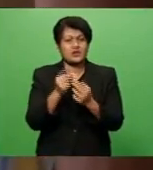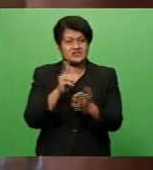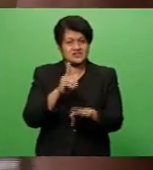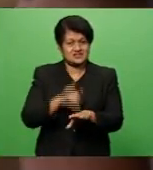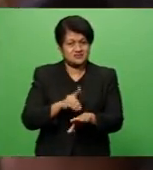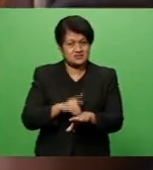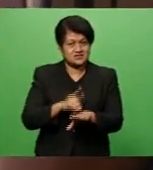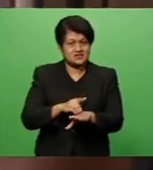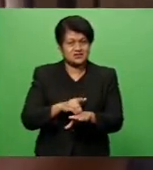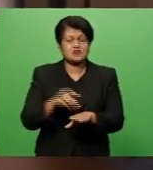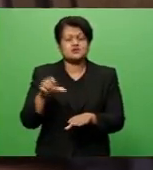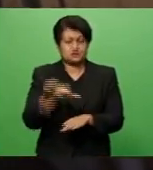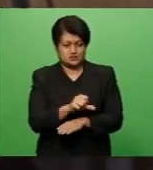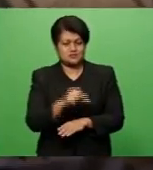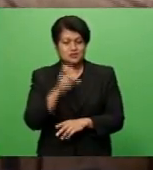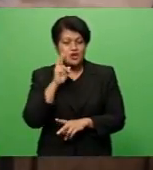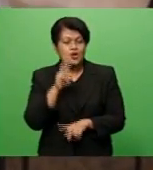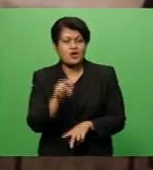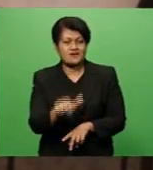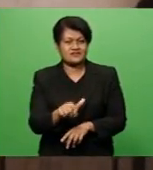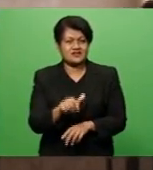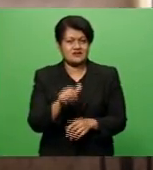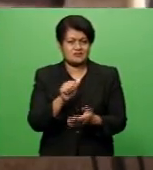in times of disaster.